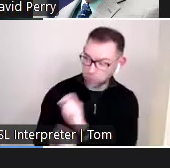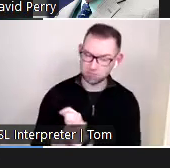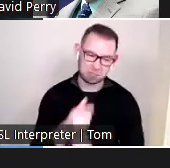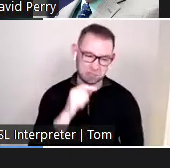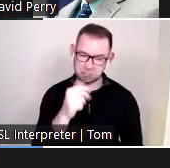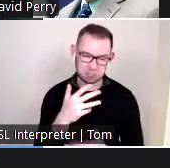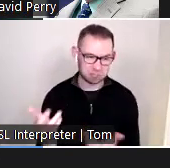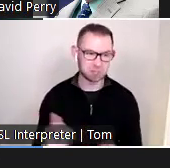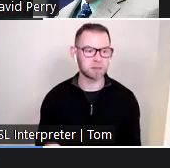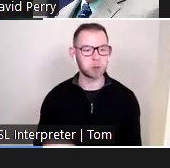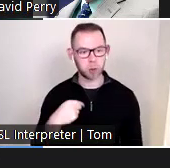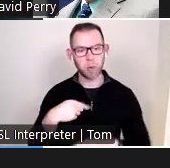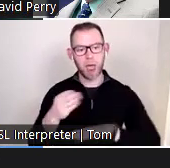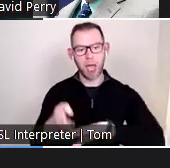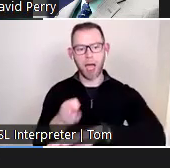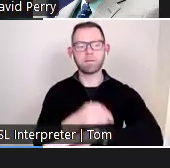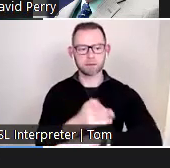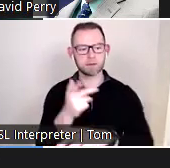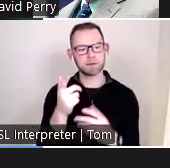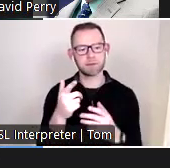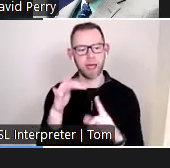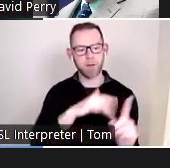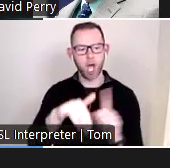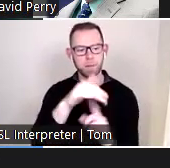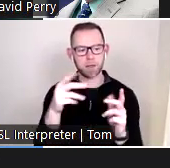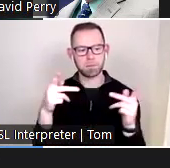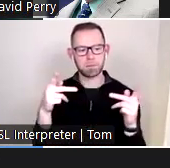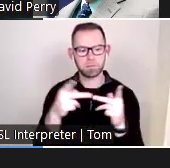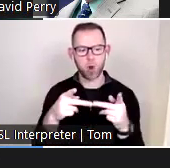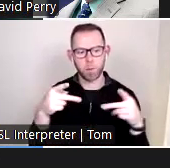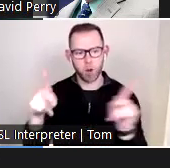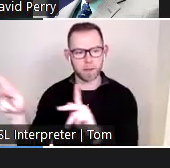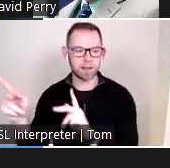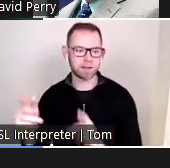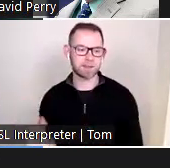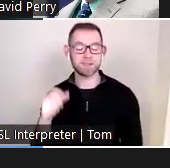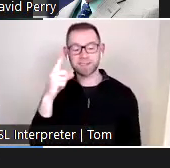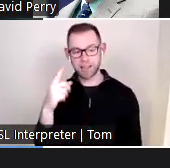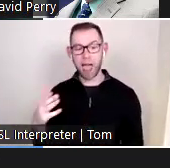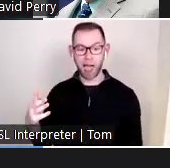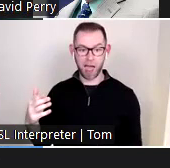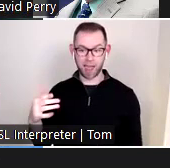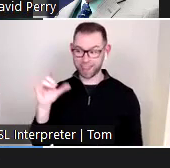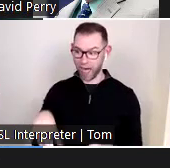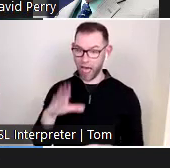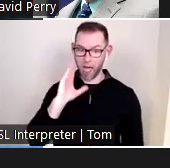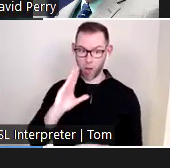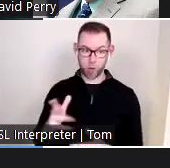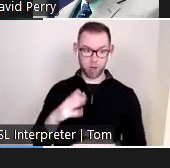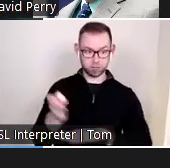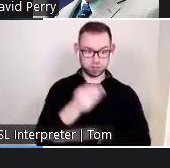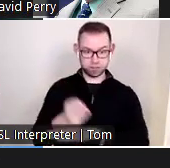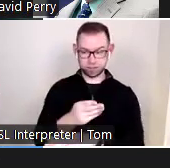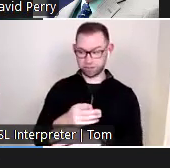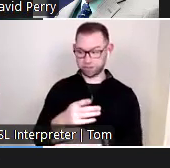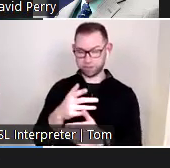environmental permitting. Because this project takes place in the water, there is extensive environmental permitting that we have done. We